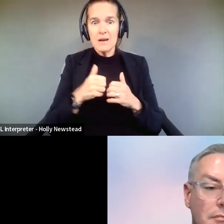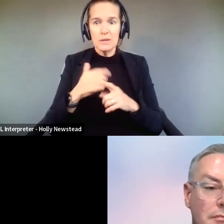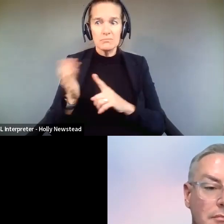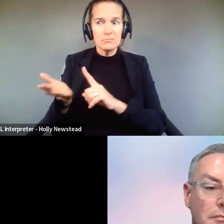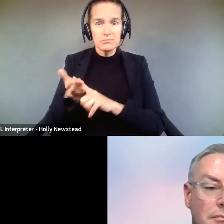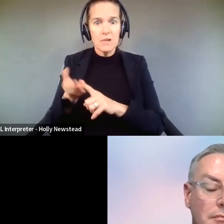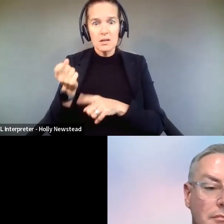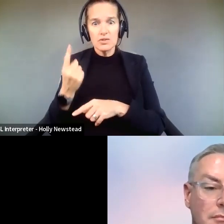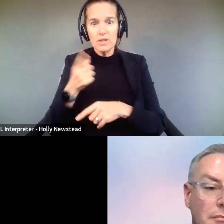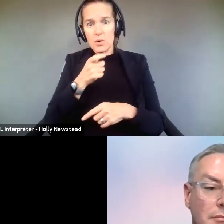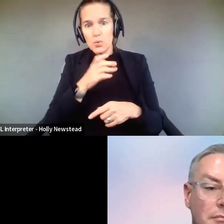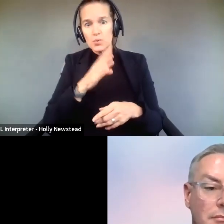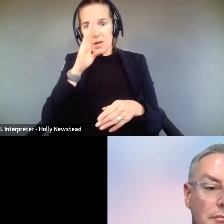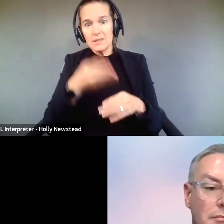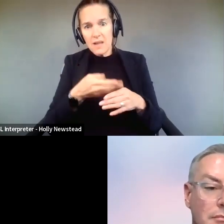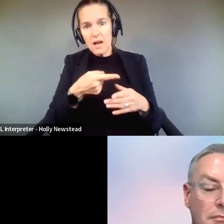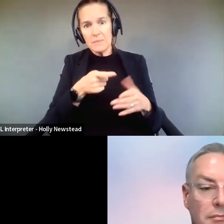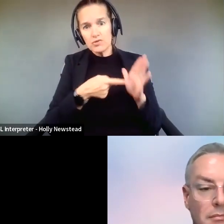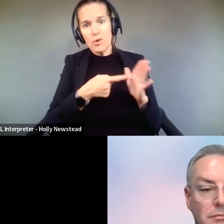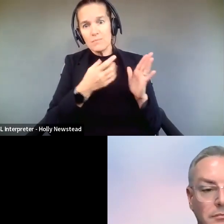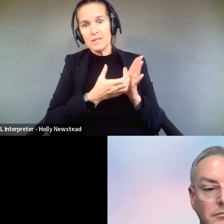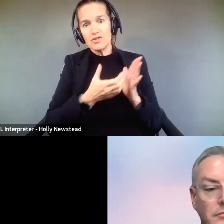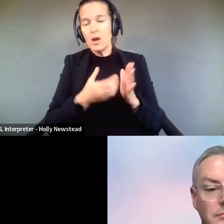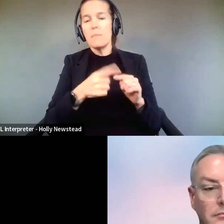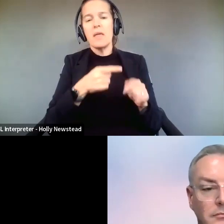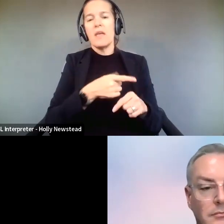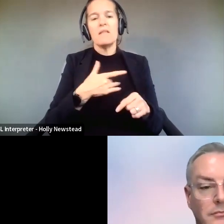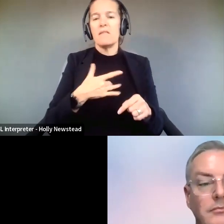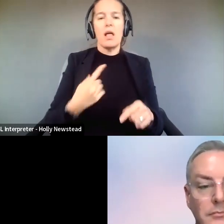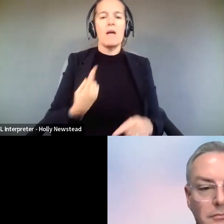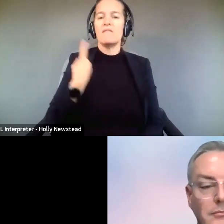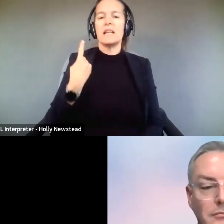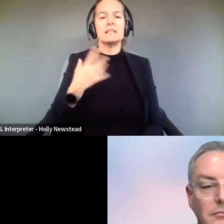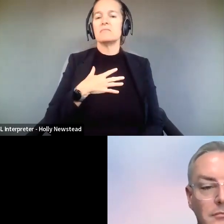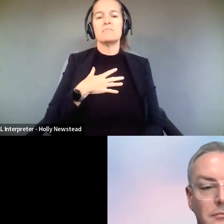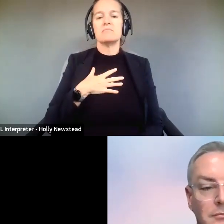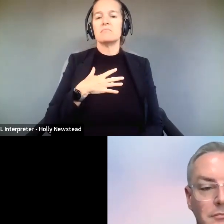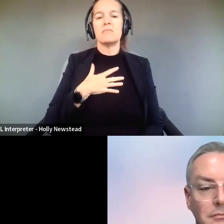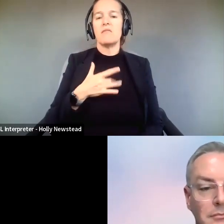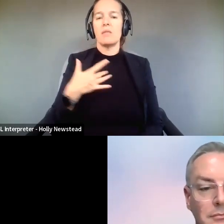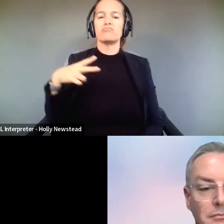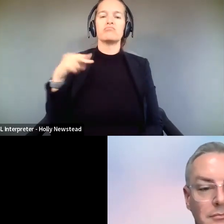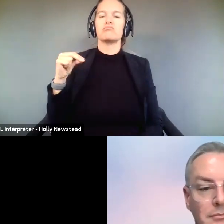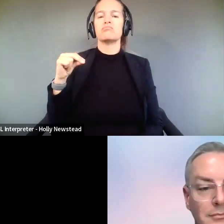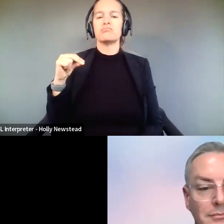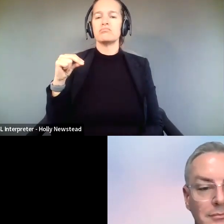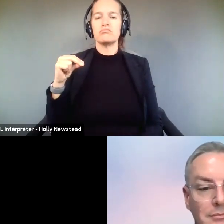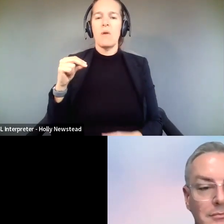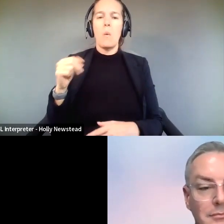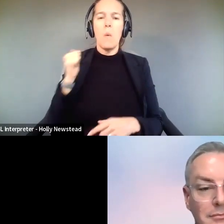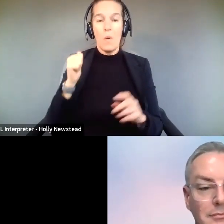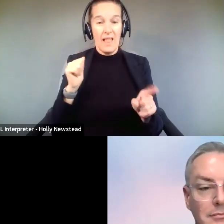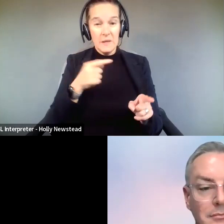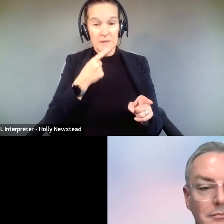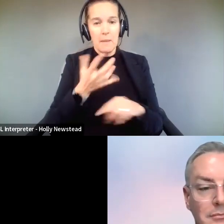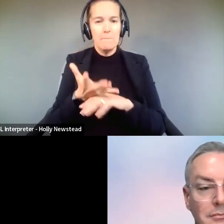your son is, they just felt so offended by it that they were not going to, as you said, beg.